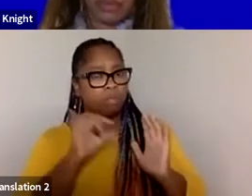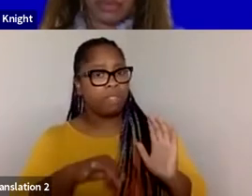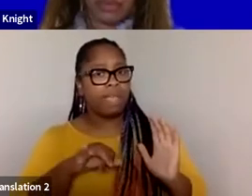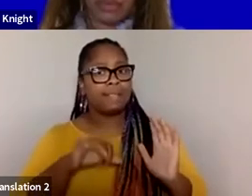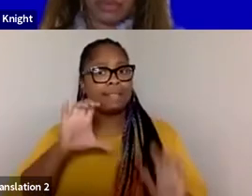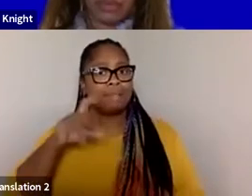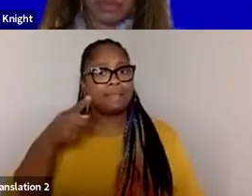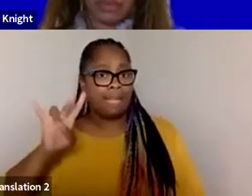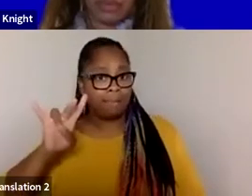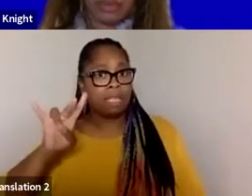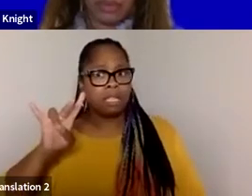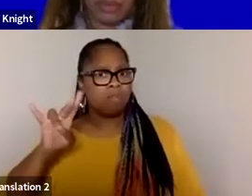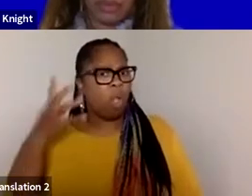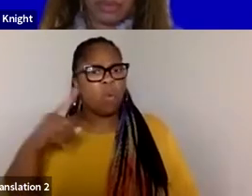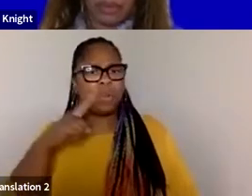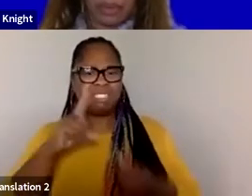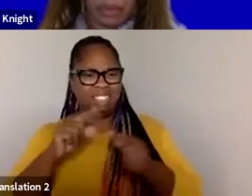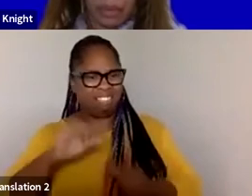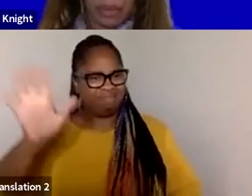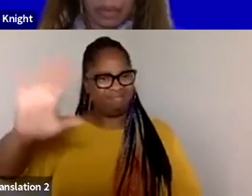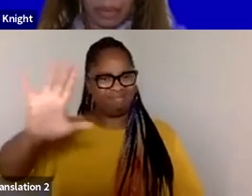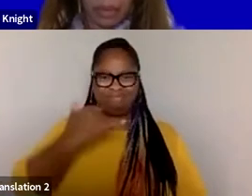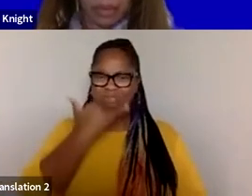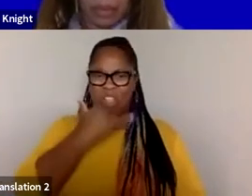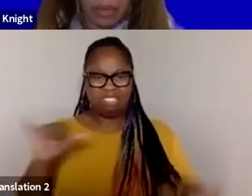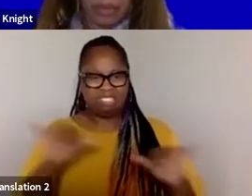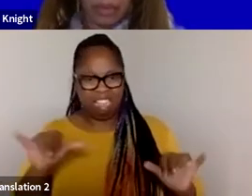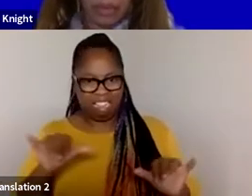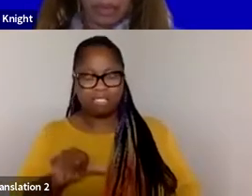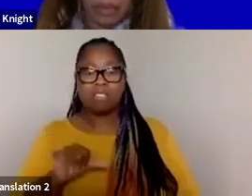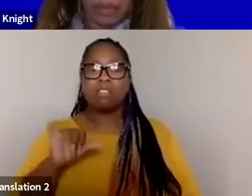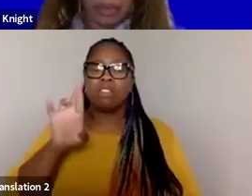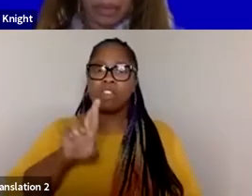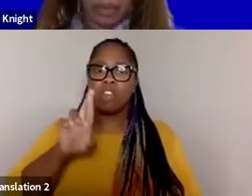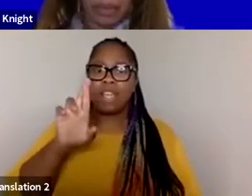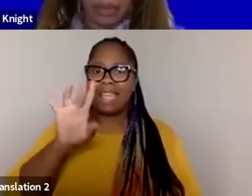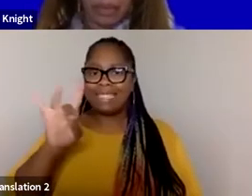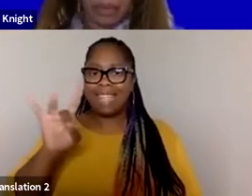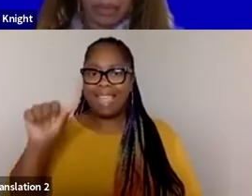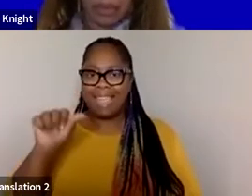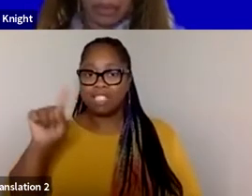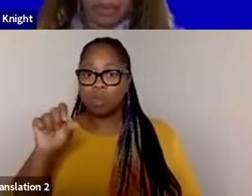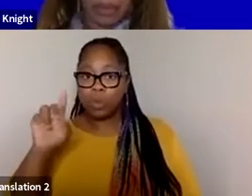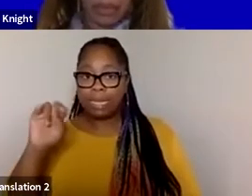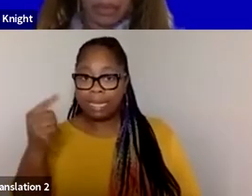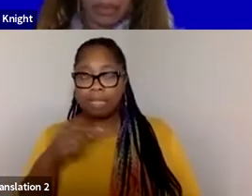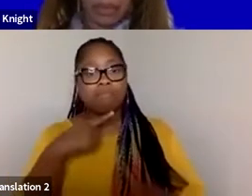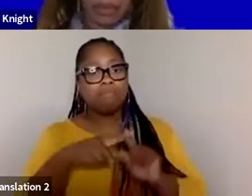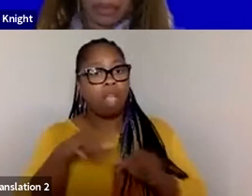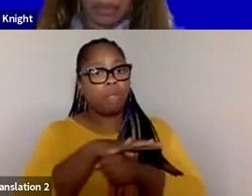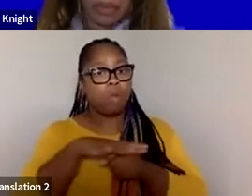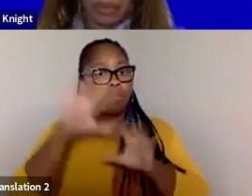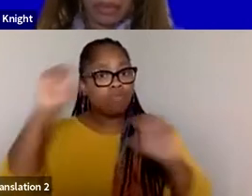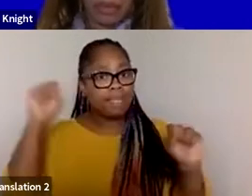CB7 say that it was inappropriate in size, the proposed R8A zoning, but also the borough president